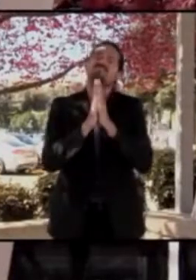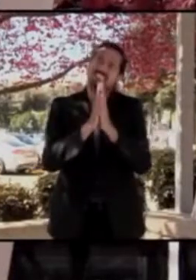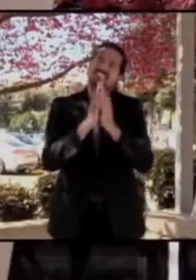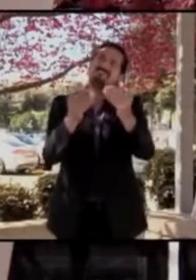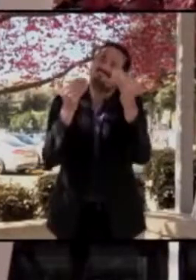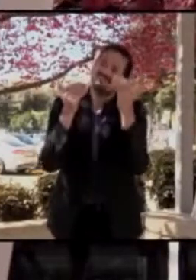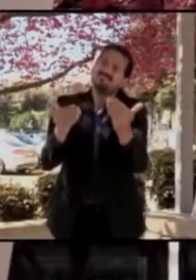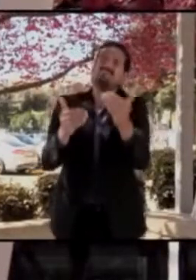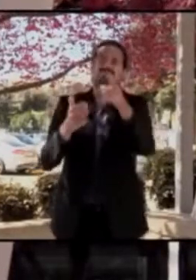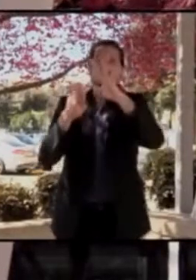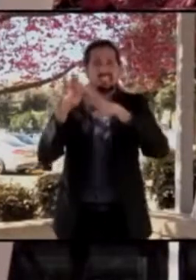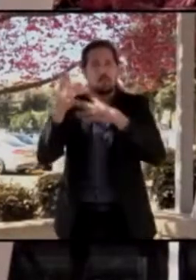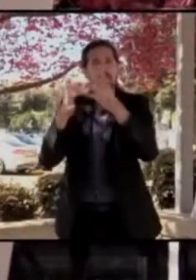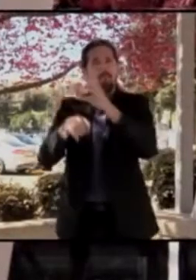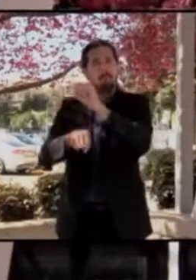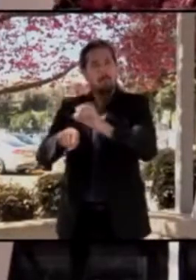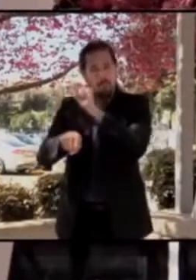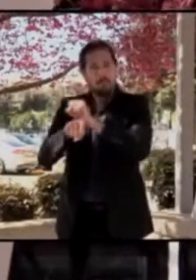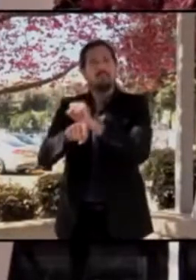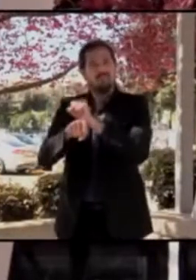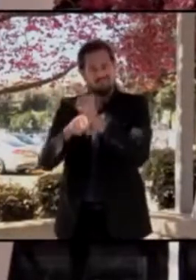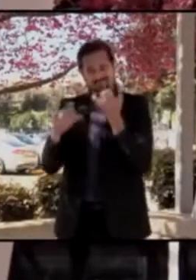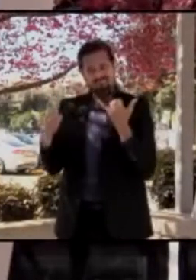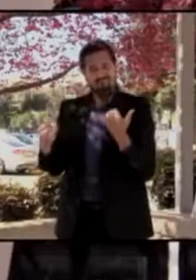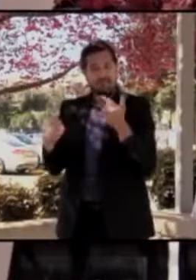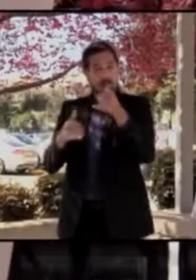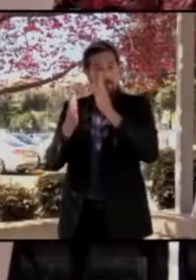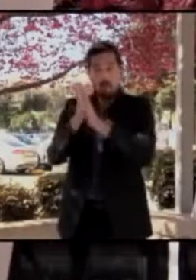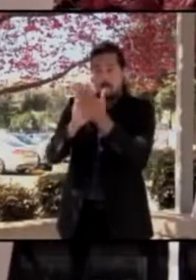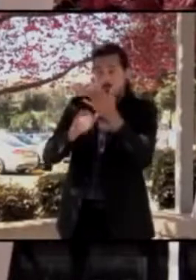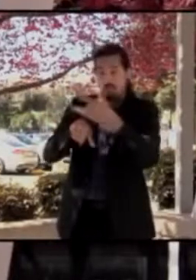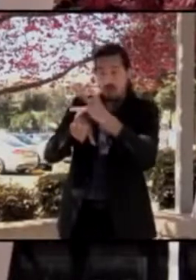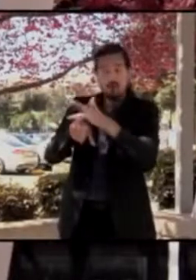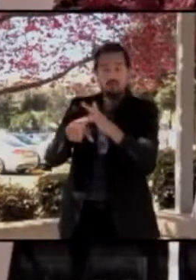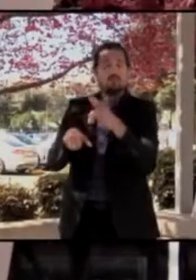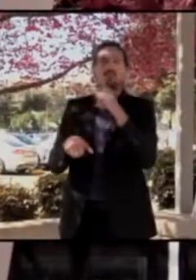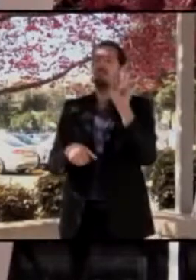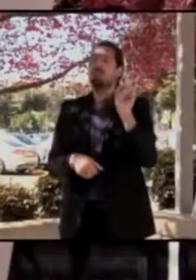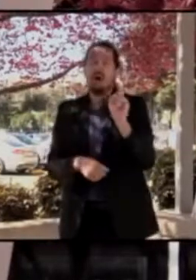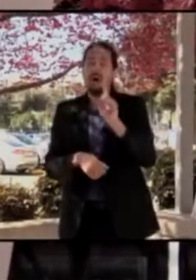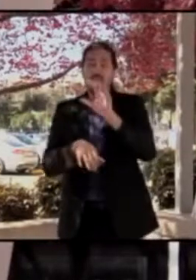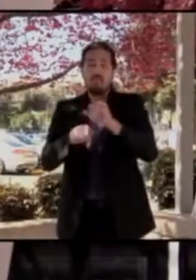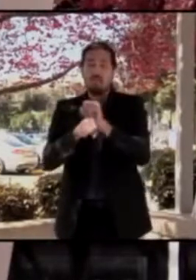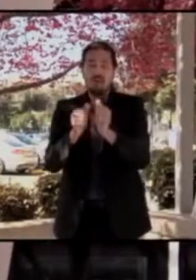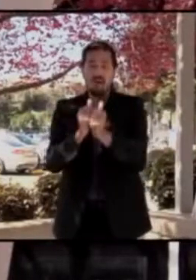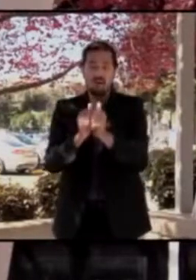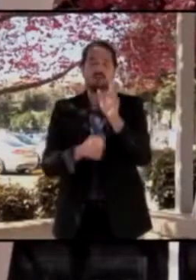as soon as possible. Simply go to